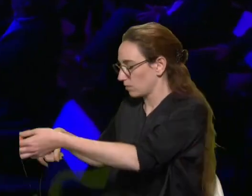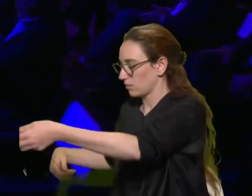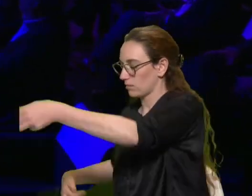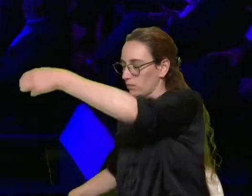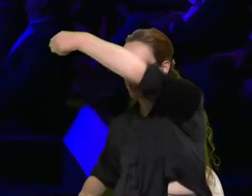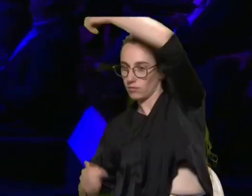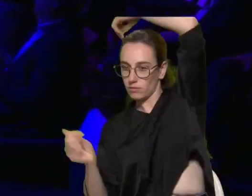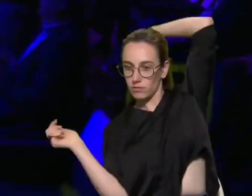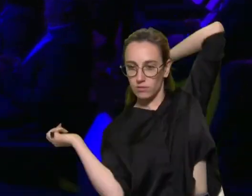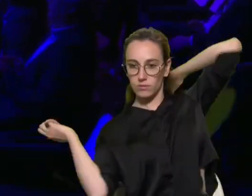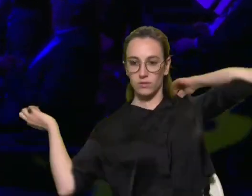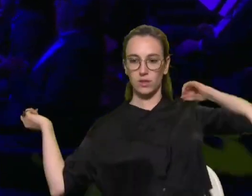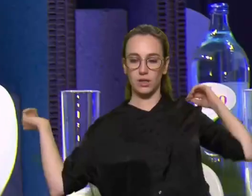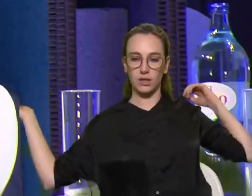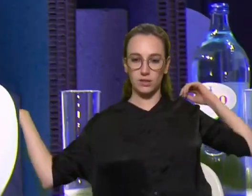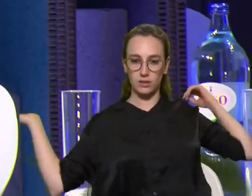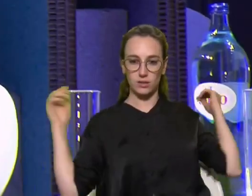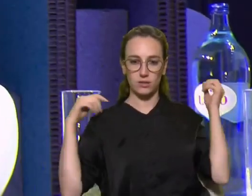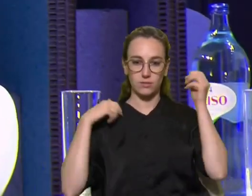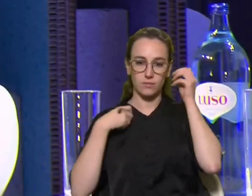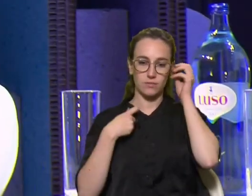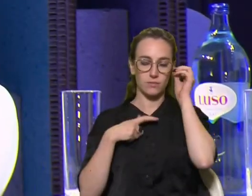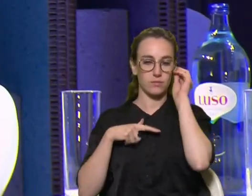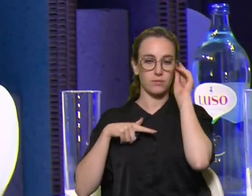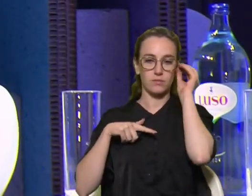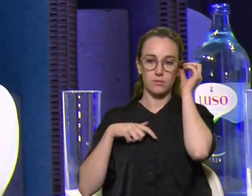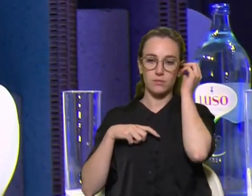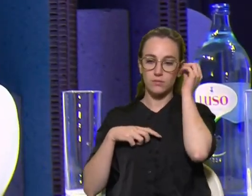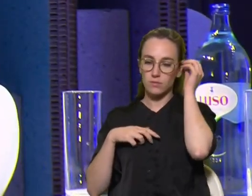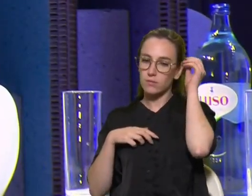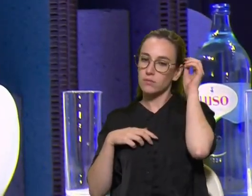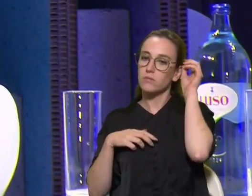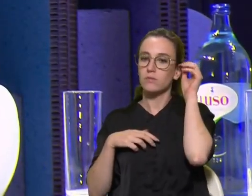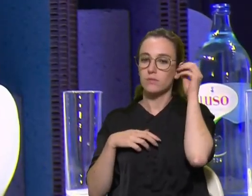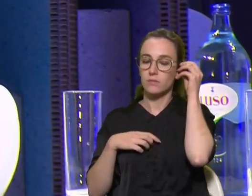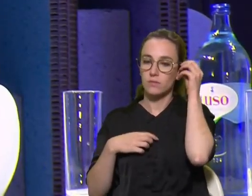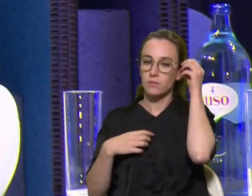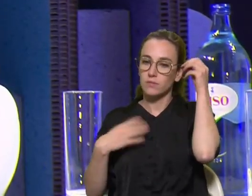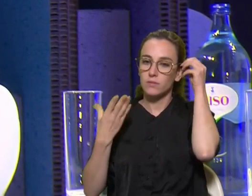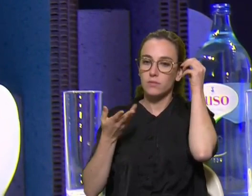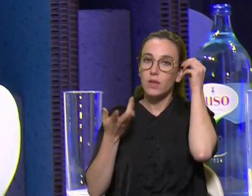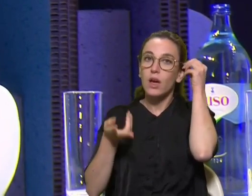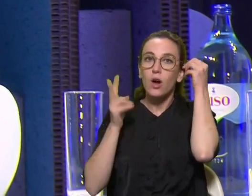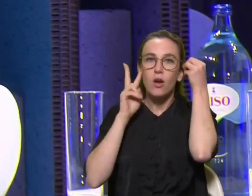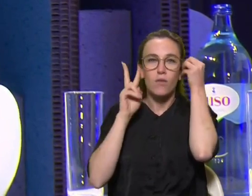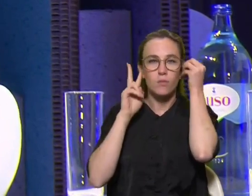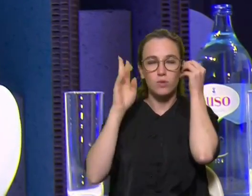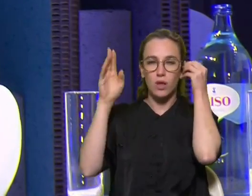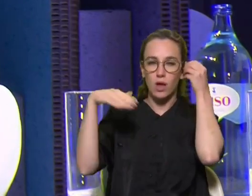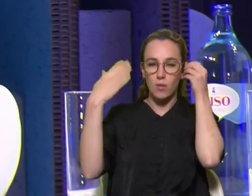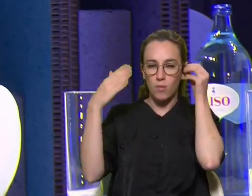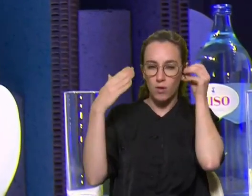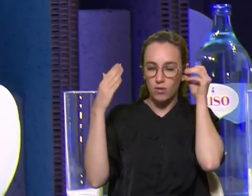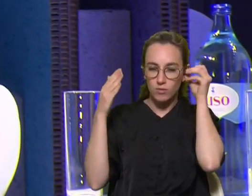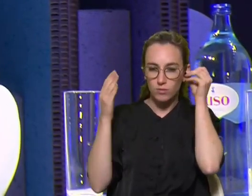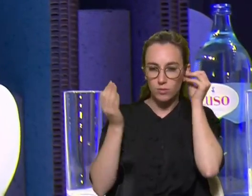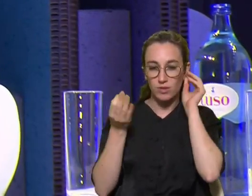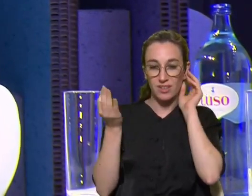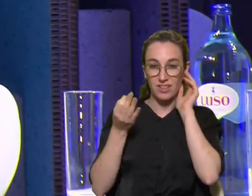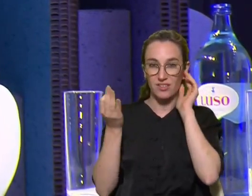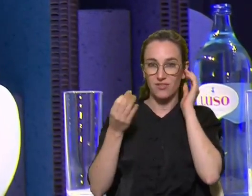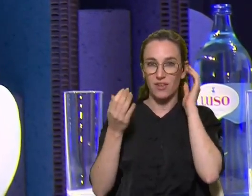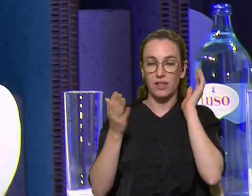Obrigado, Pedro. Pedro Faustino, que agora vamos, obviamente, olhar para. And now we're going to look at the future.